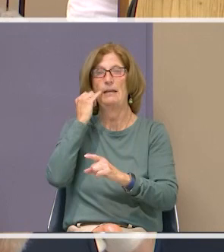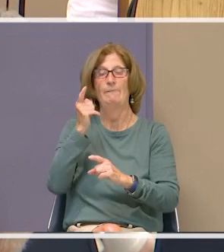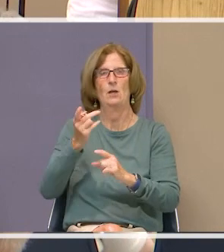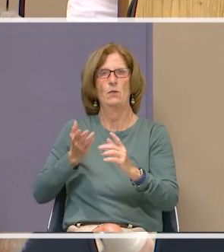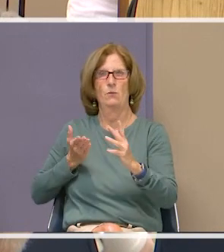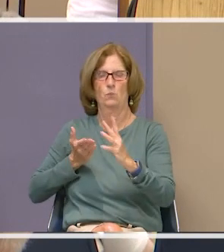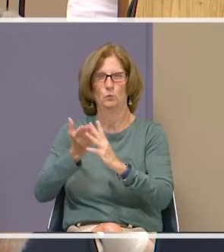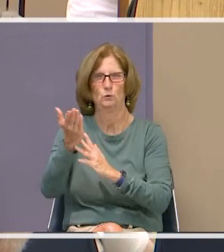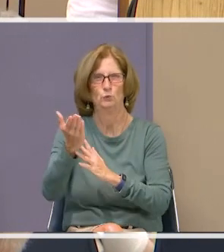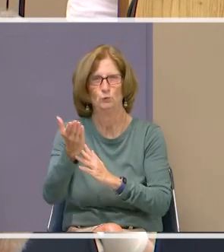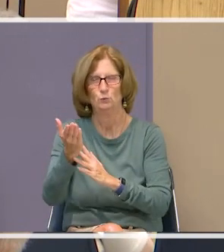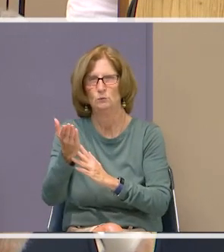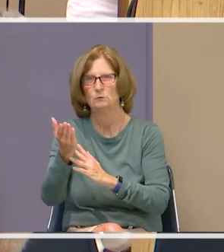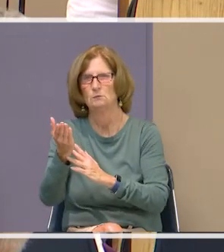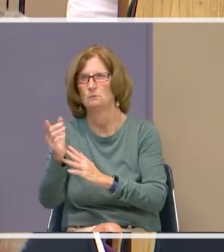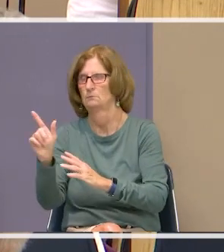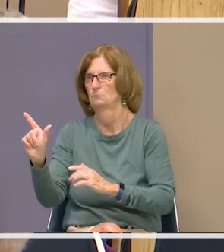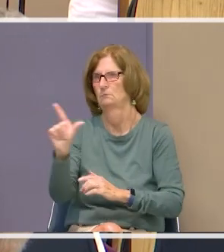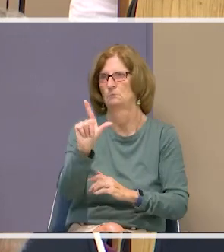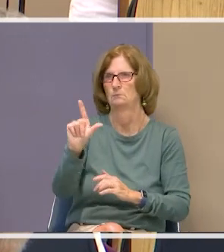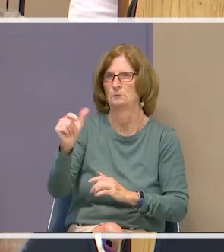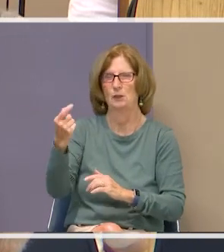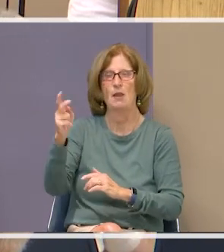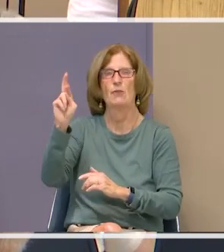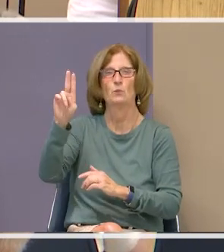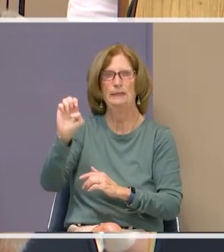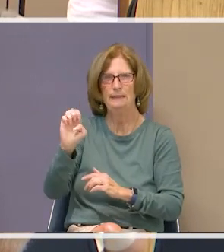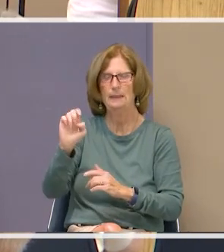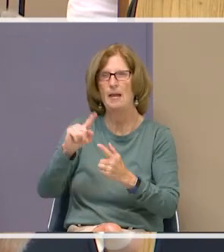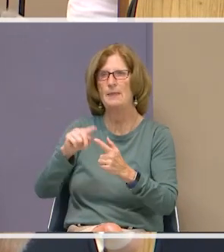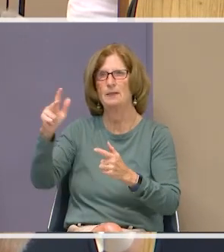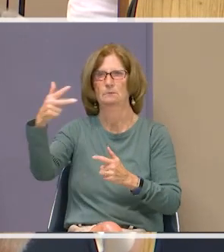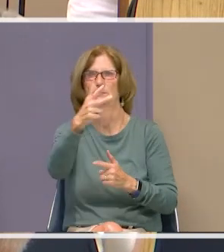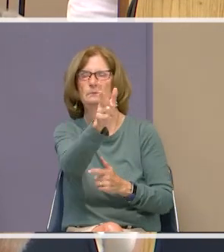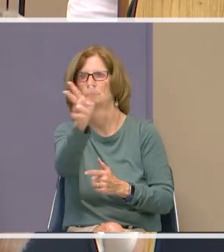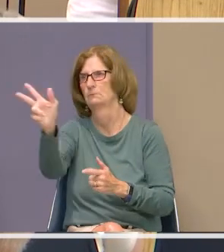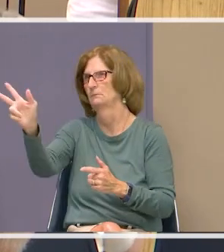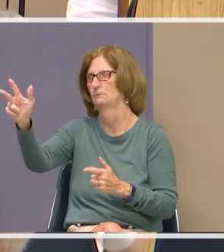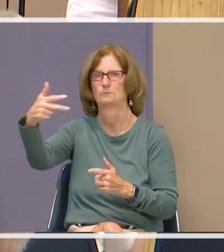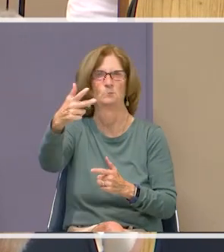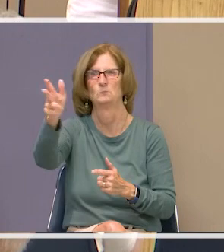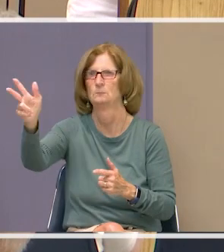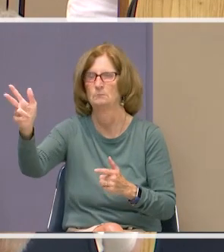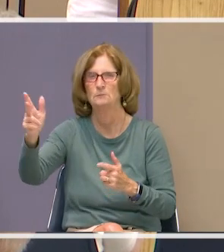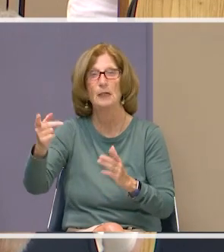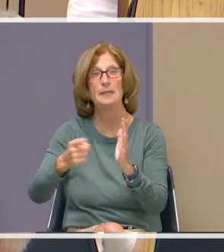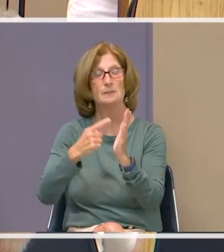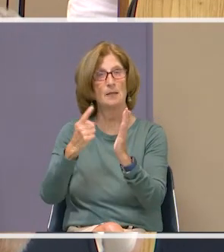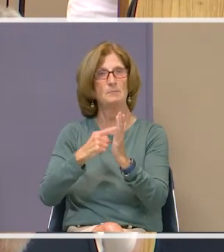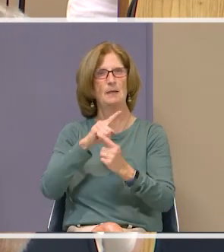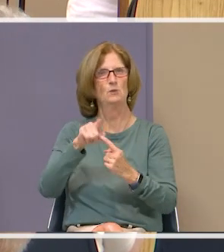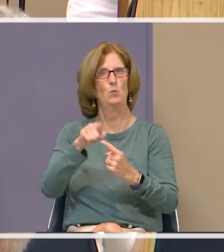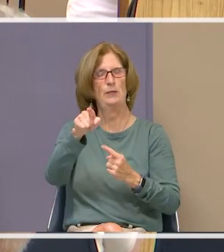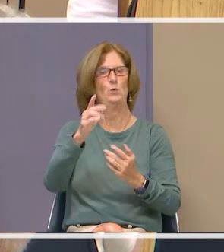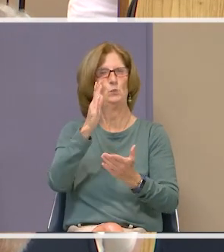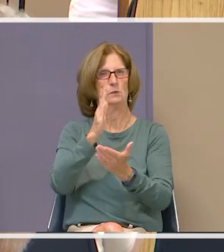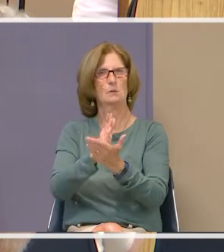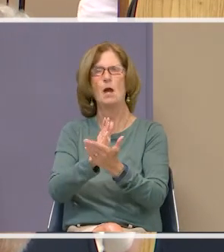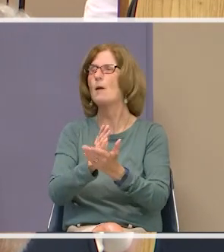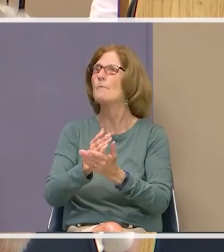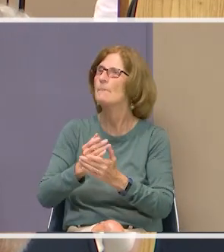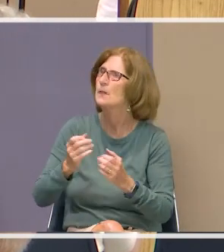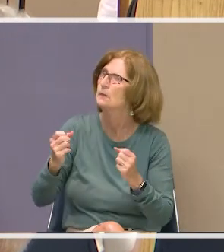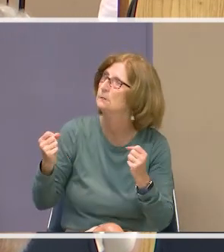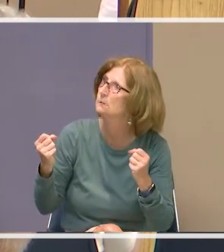and turn onto Guthrie, that's much less safe. And then you got to come back and you can't ever see what's coming when you're trying to